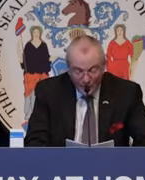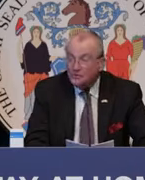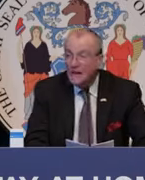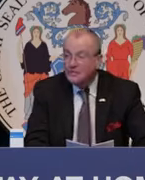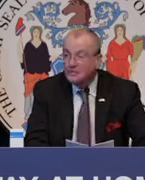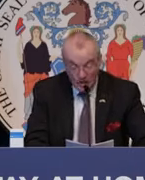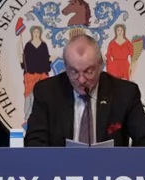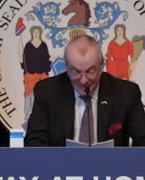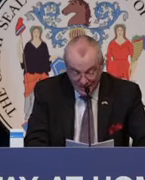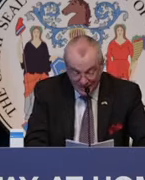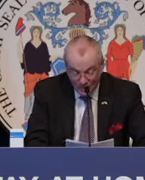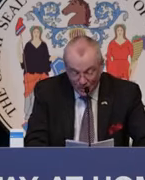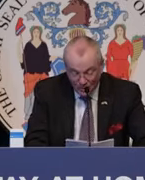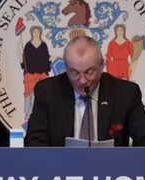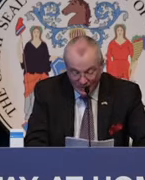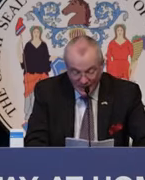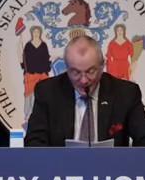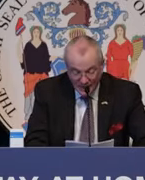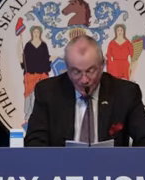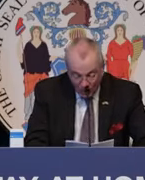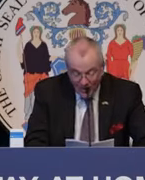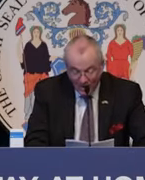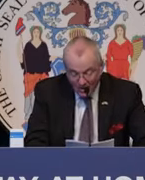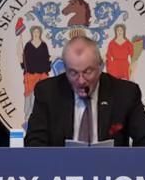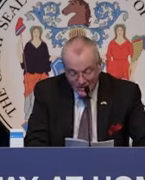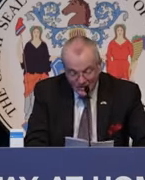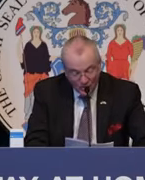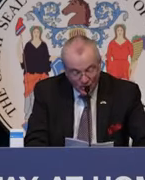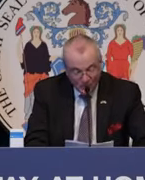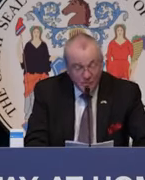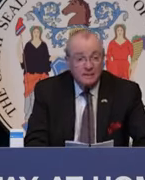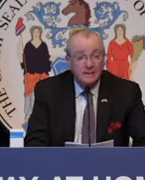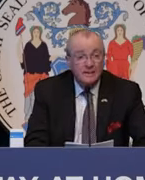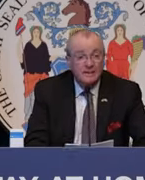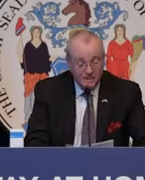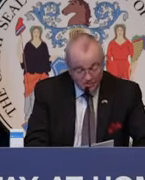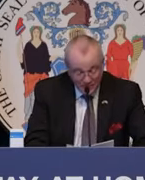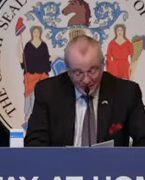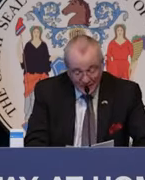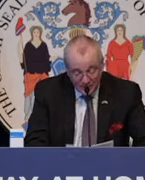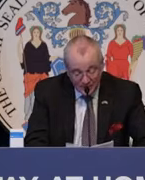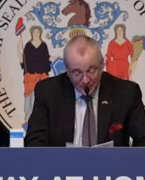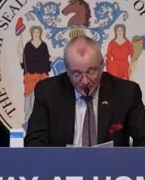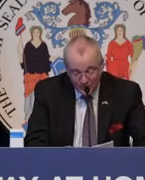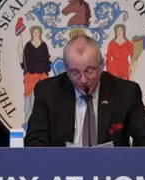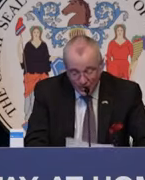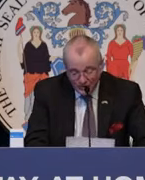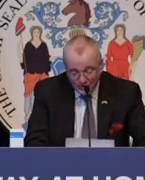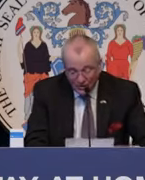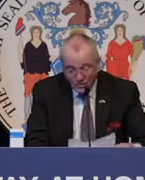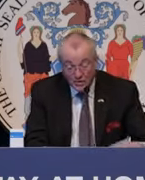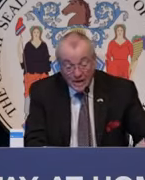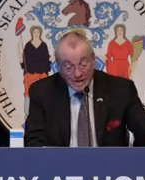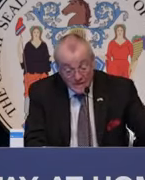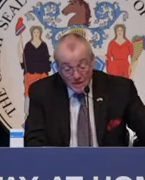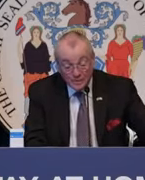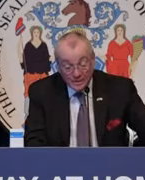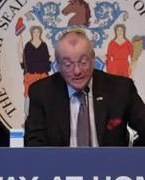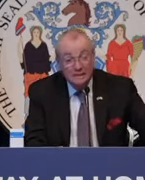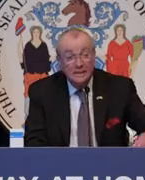No one has asked for a bailout, and no one will. What we are asking for is the ability to prevent the public health emergency we are